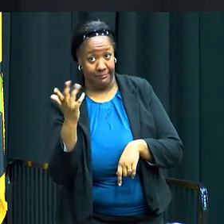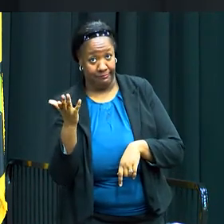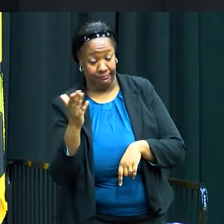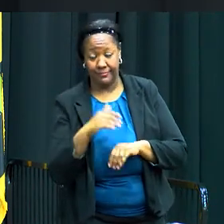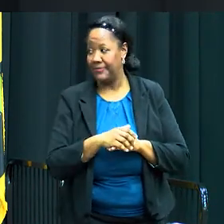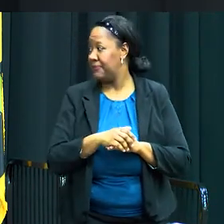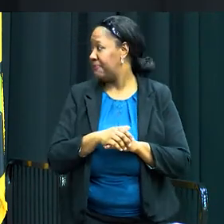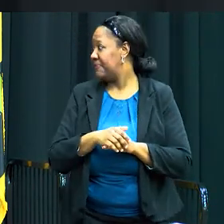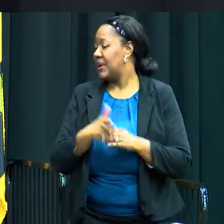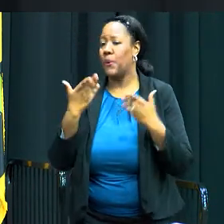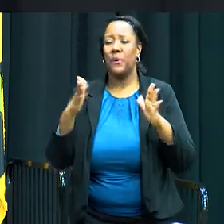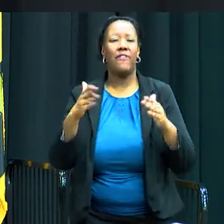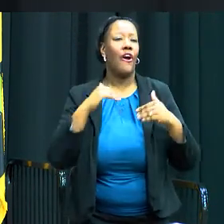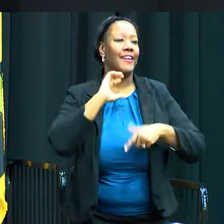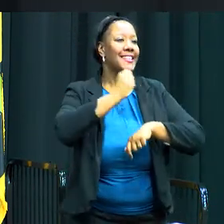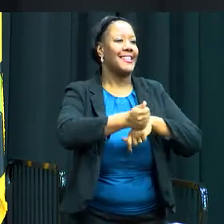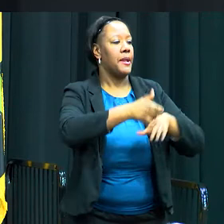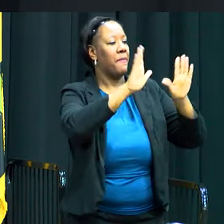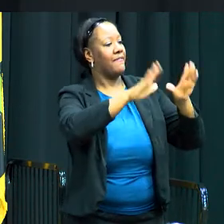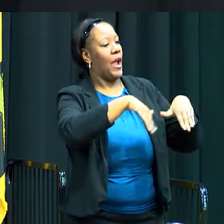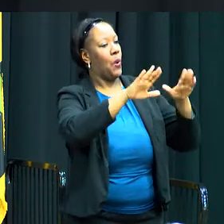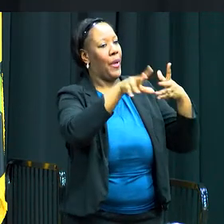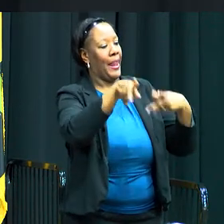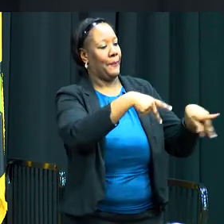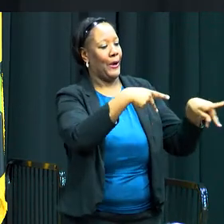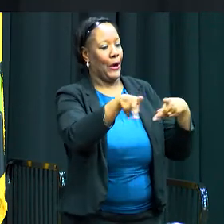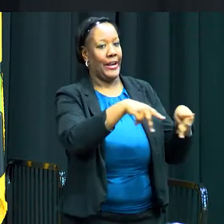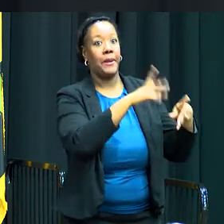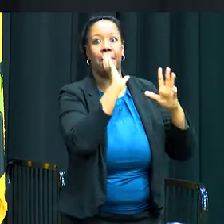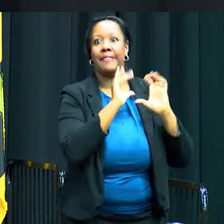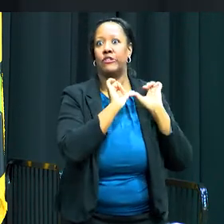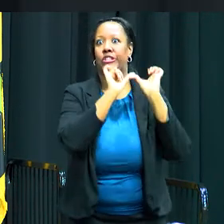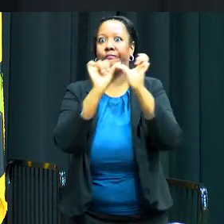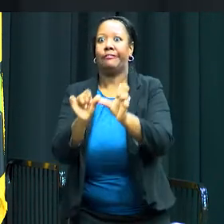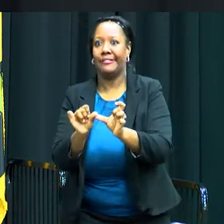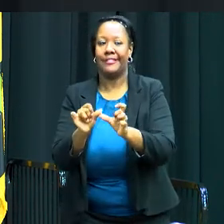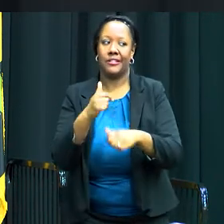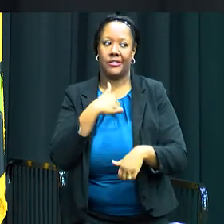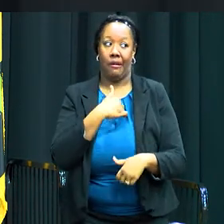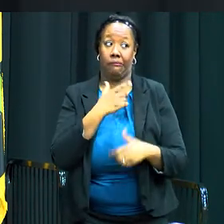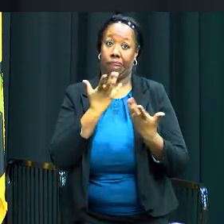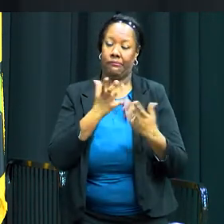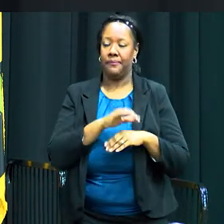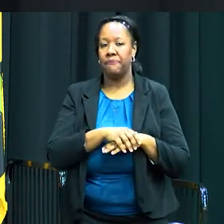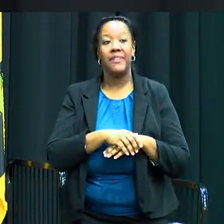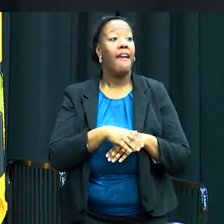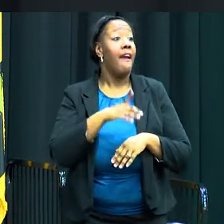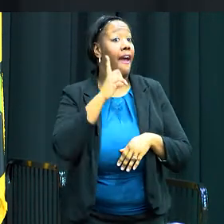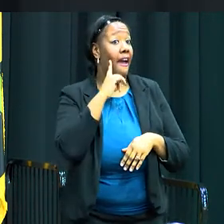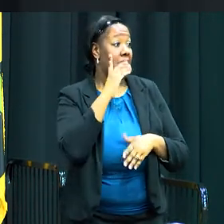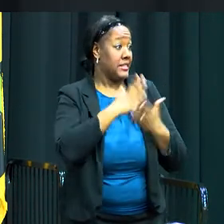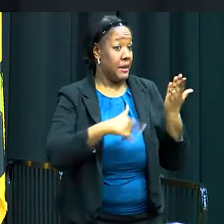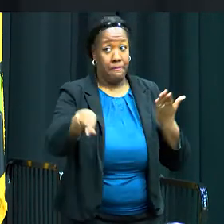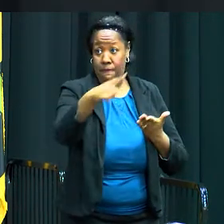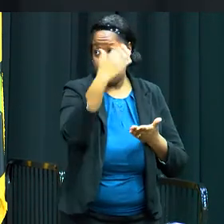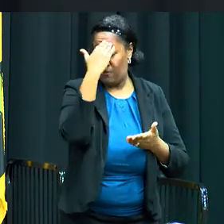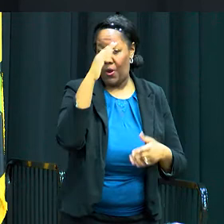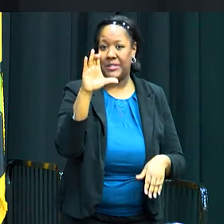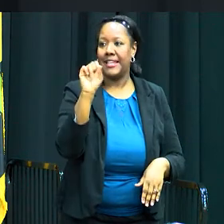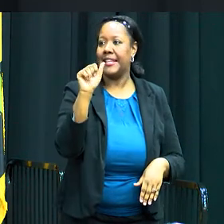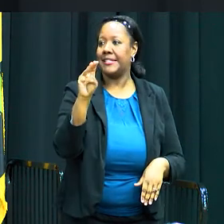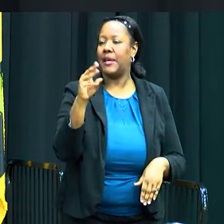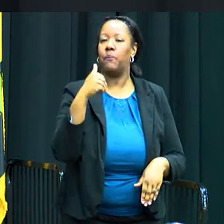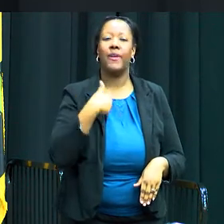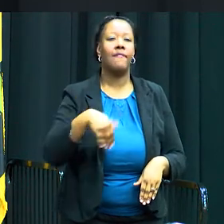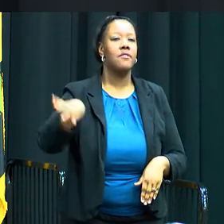2021. We've already had a going away party for her once, but we're trying to make the next one stick. As some of you know, the College of Southern Maryland is governed by